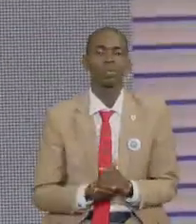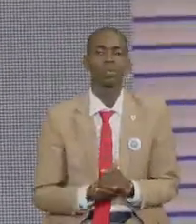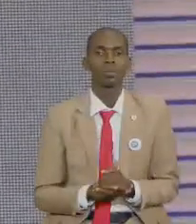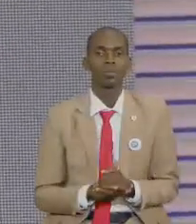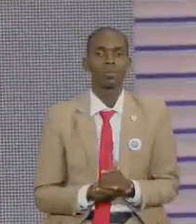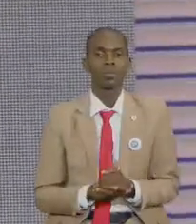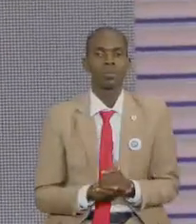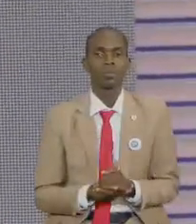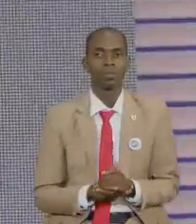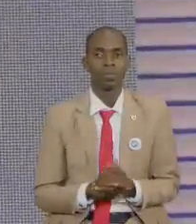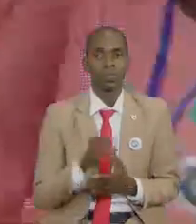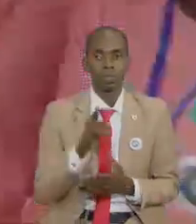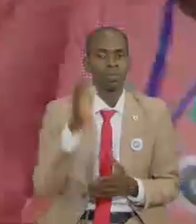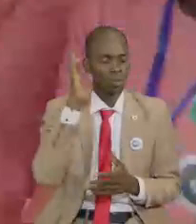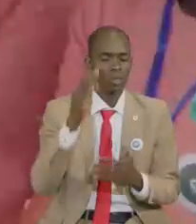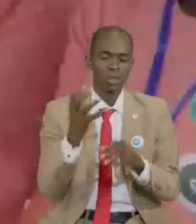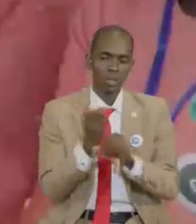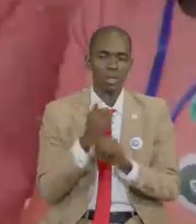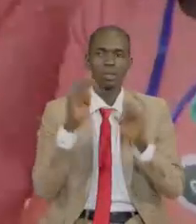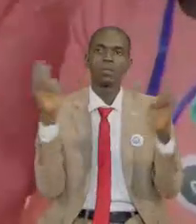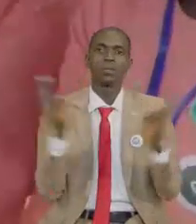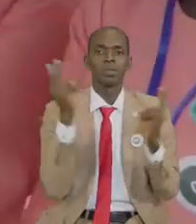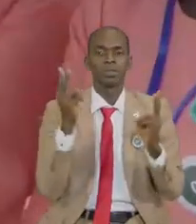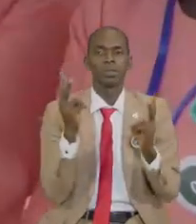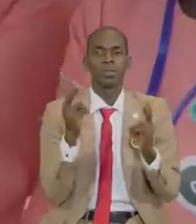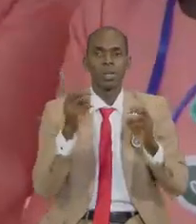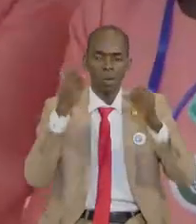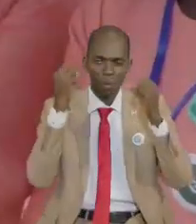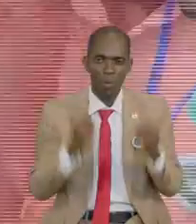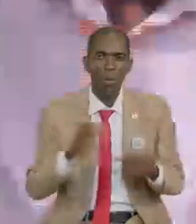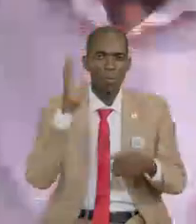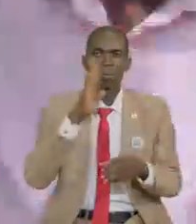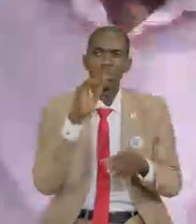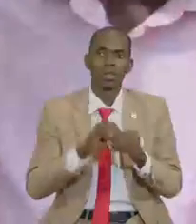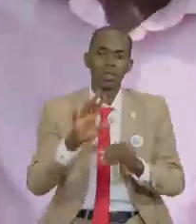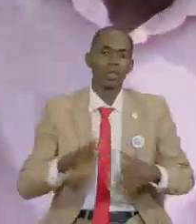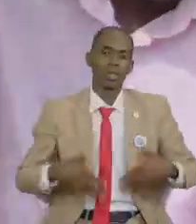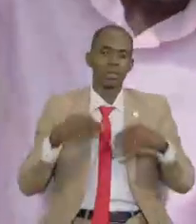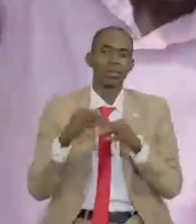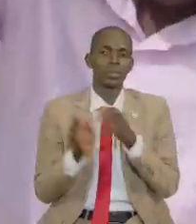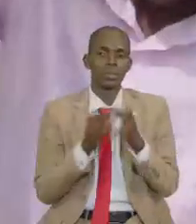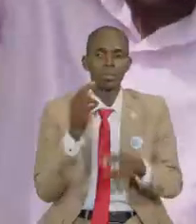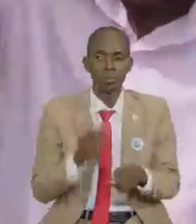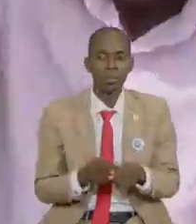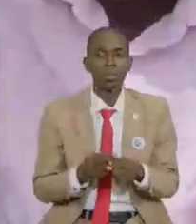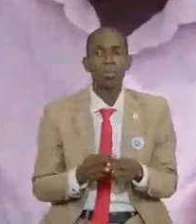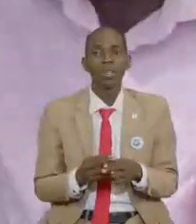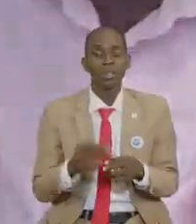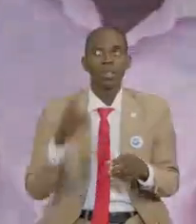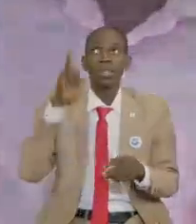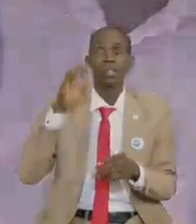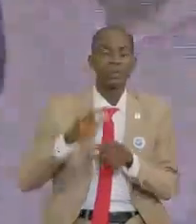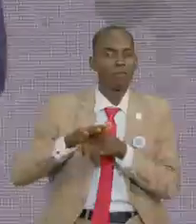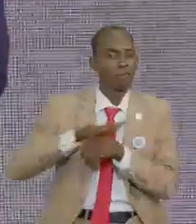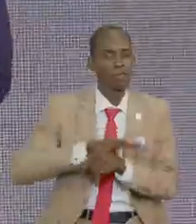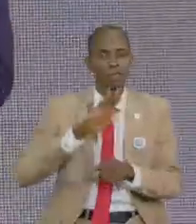You will have the victory. Power will be in your life. It fills your heart.